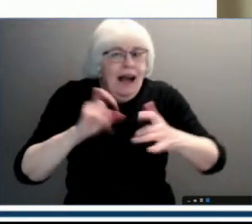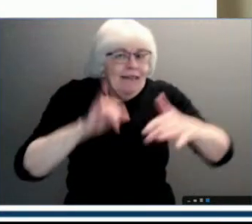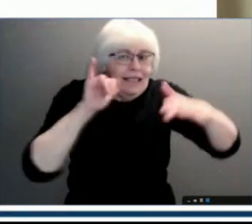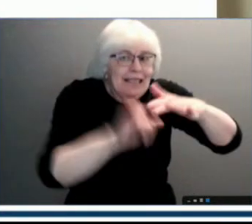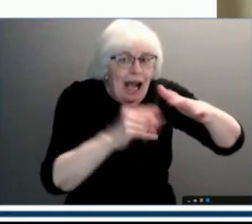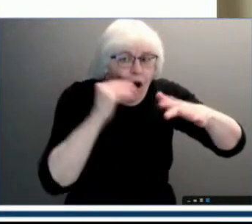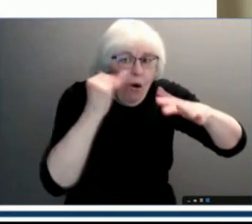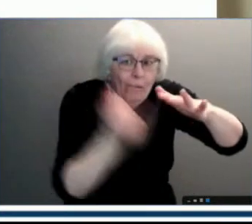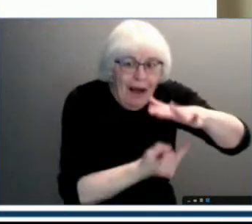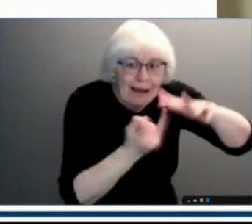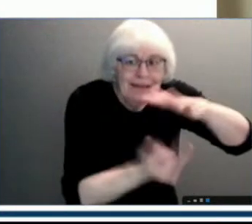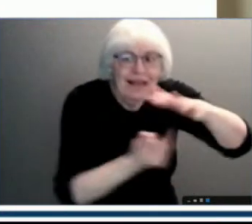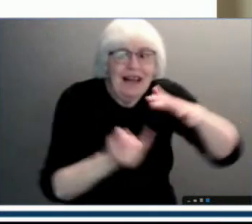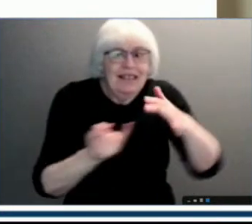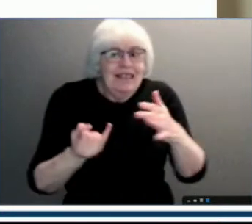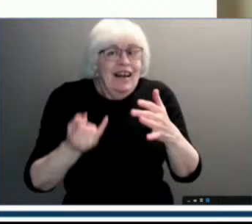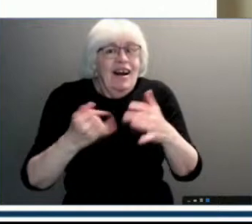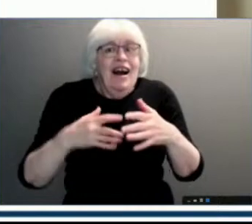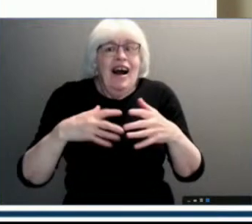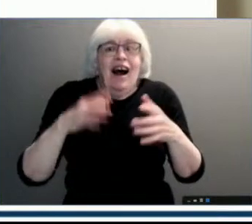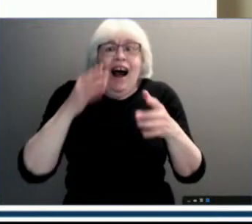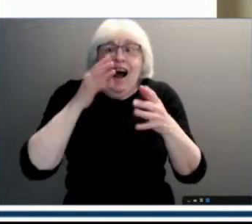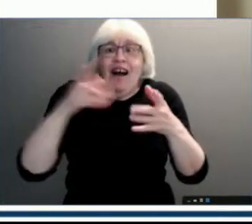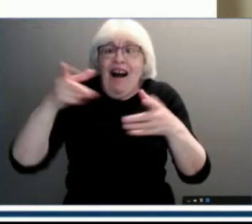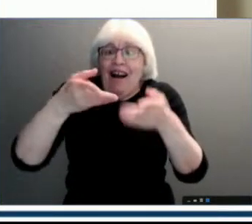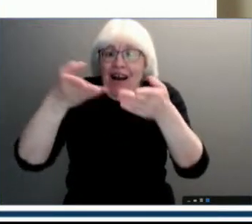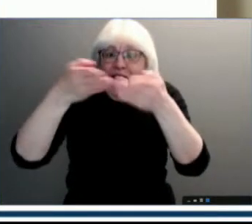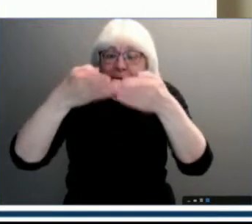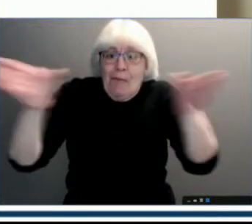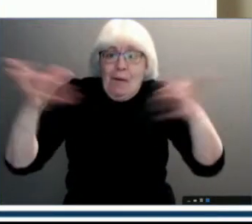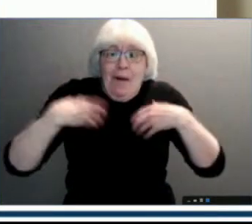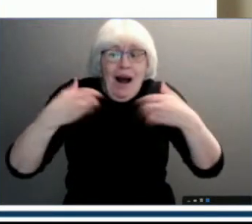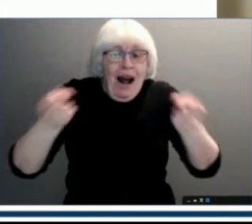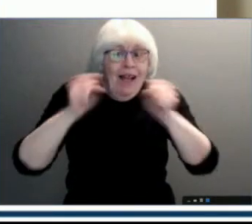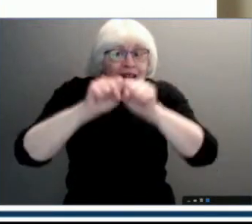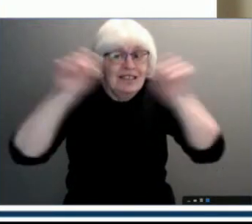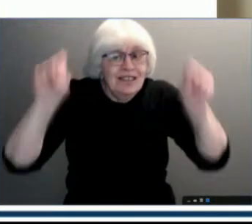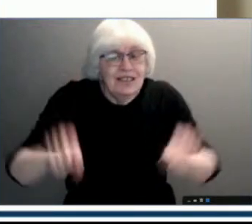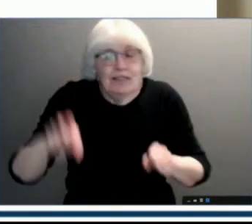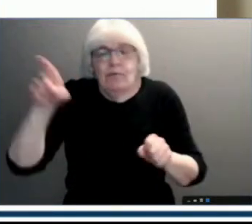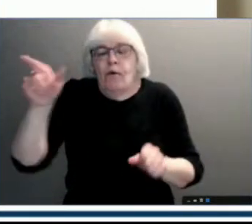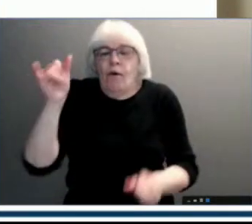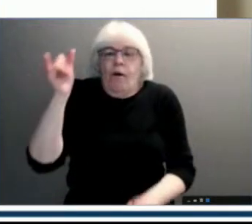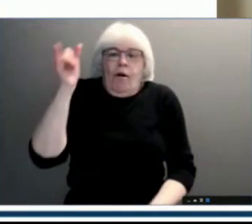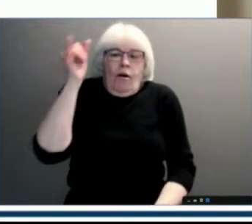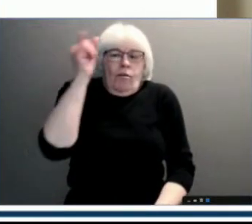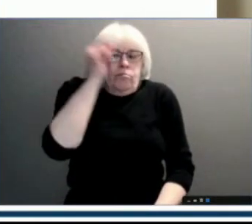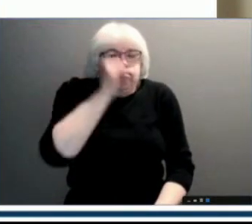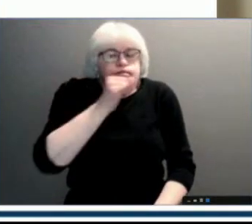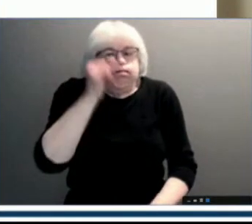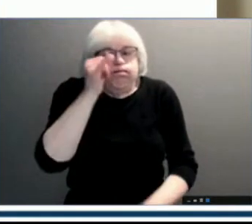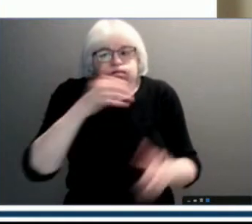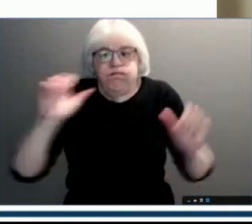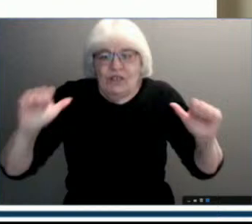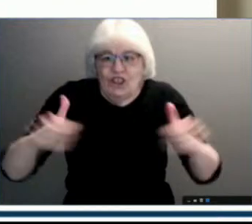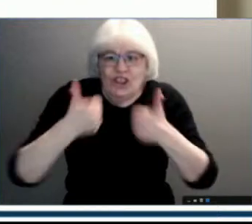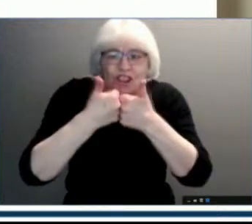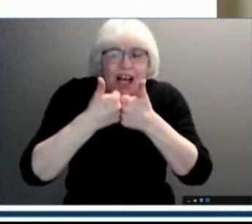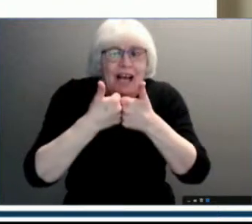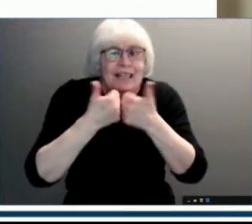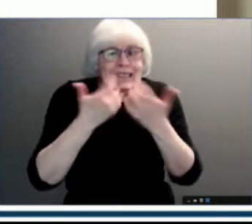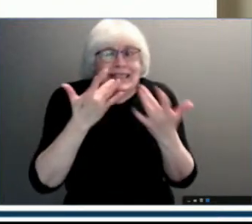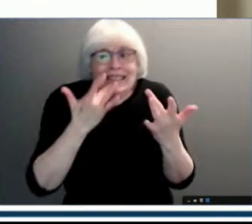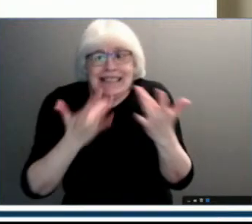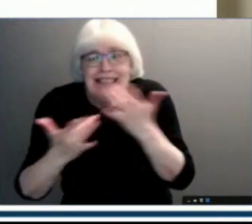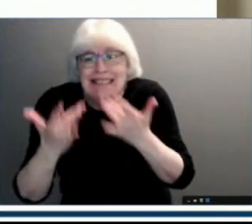different. This is a massive challenge in a system that is already severely understaffed. Our people are stretched thin.